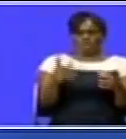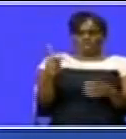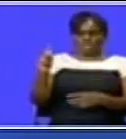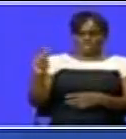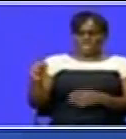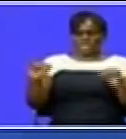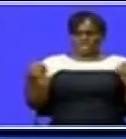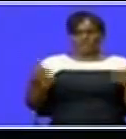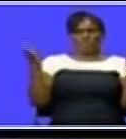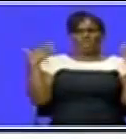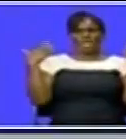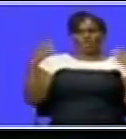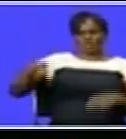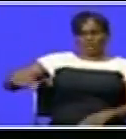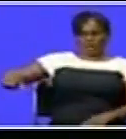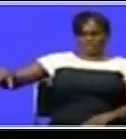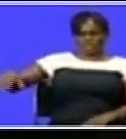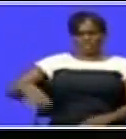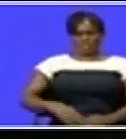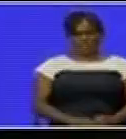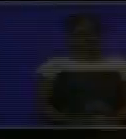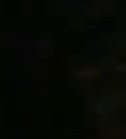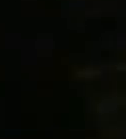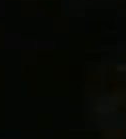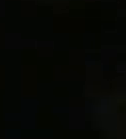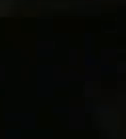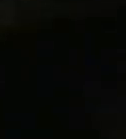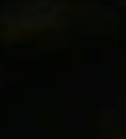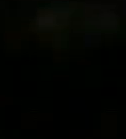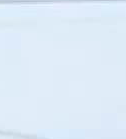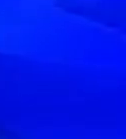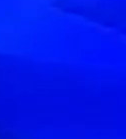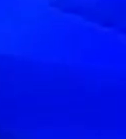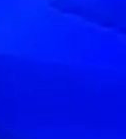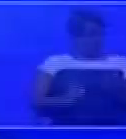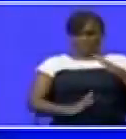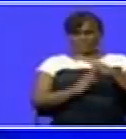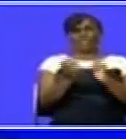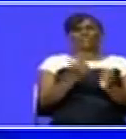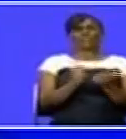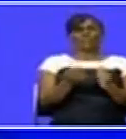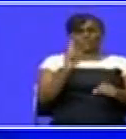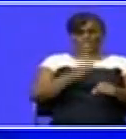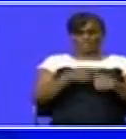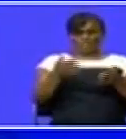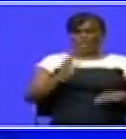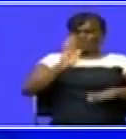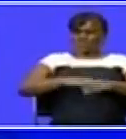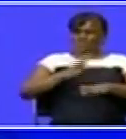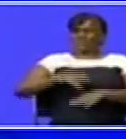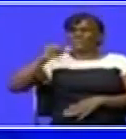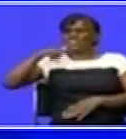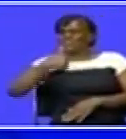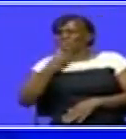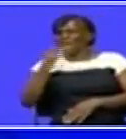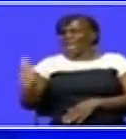Meru County. Now talk sports and begin with some good news for Man U